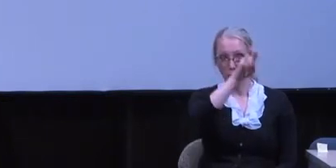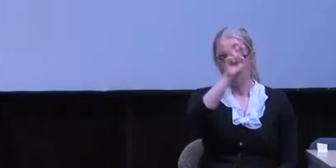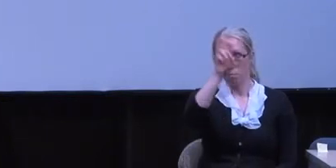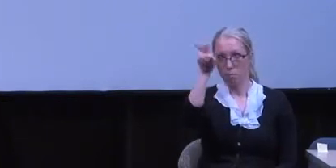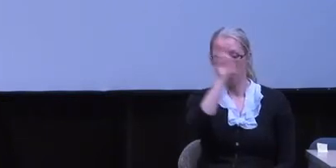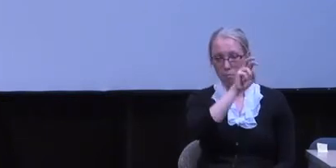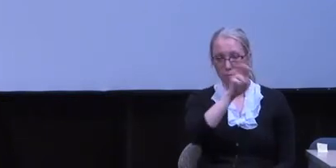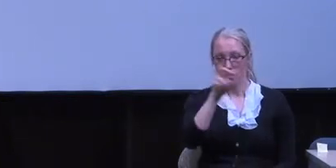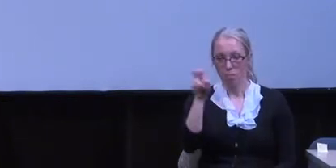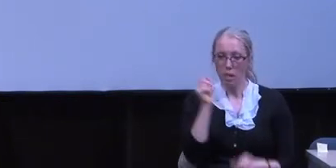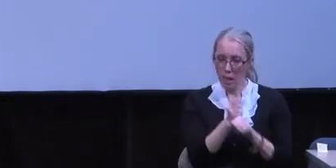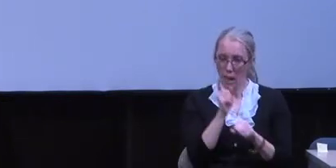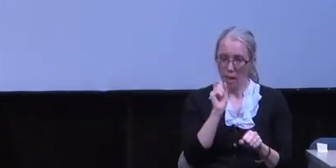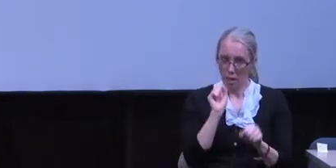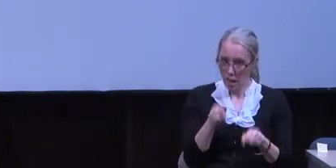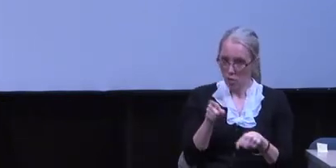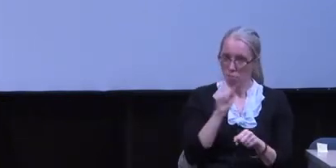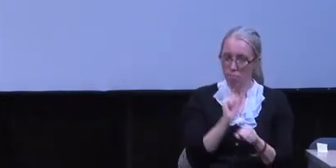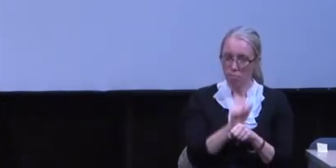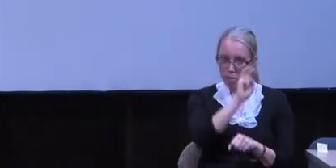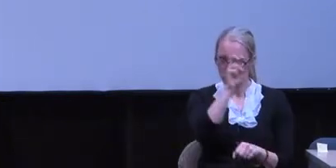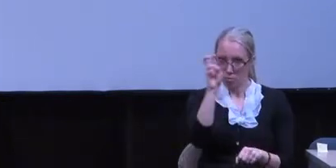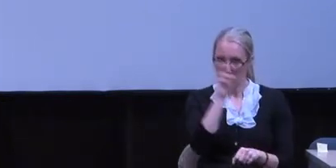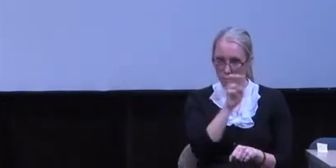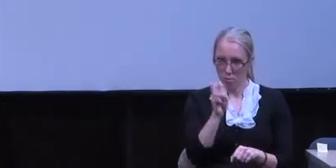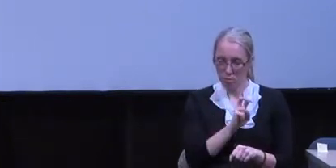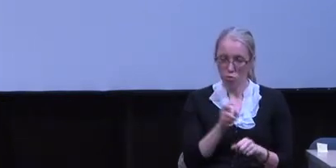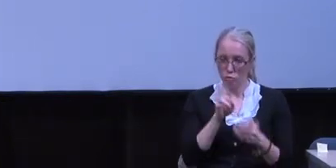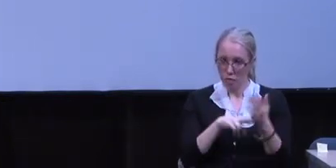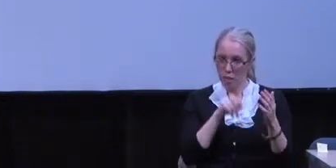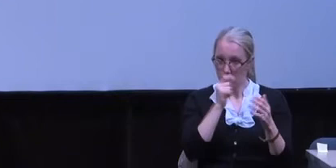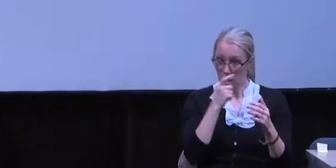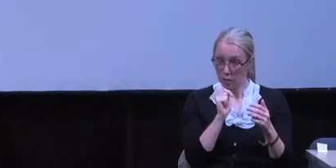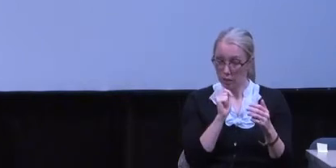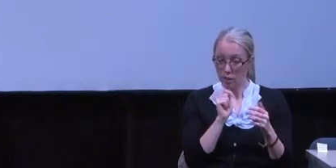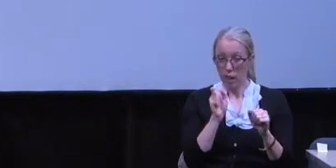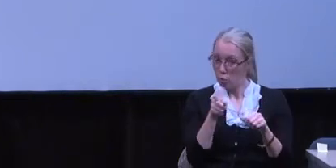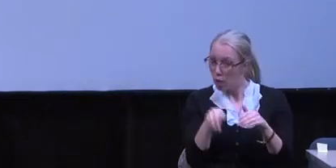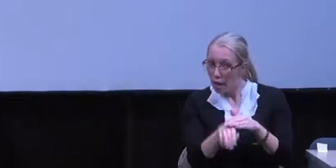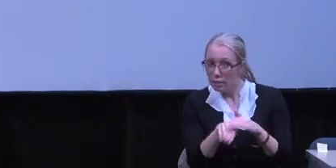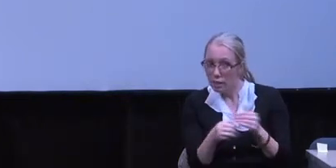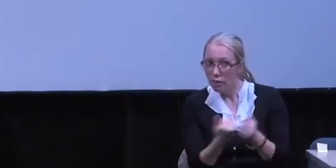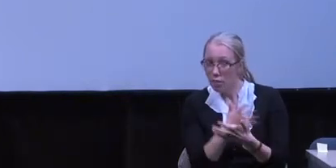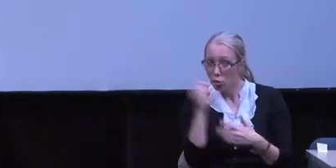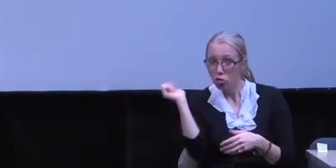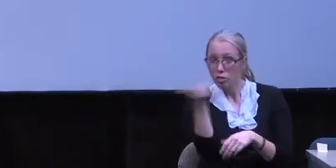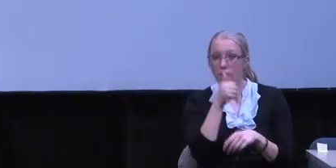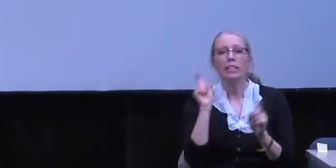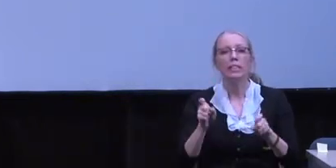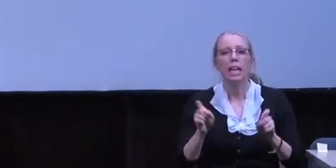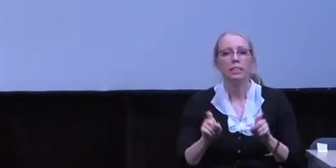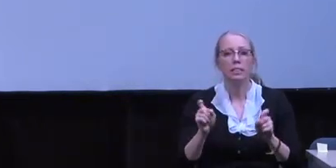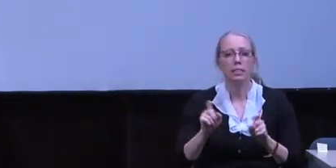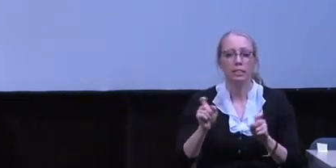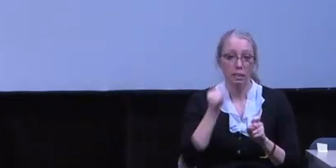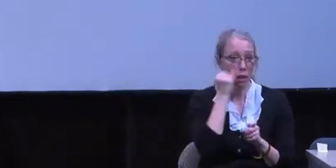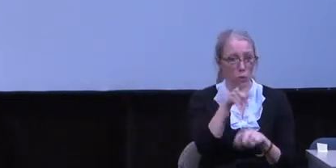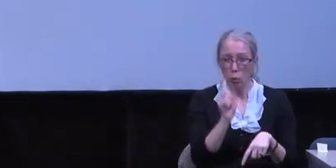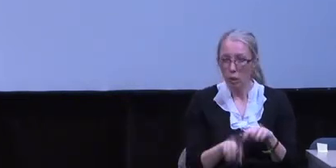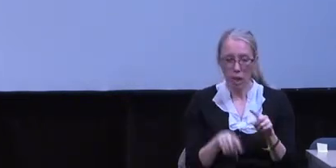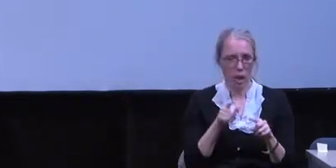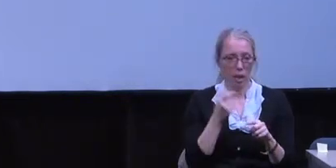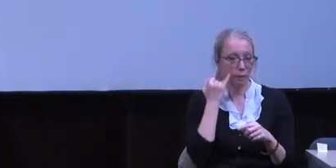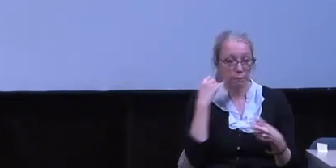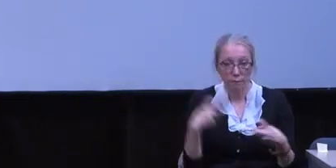an interactive module, just straight text? Can you access everything on there? If you can't, it's probably